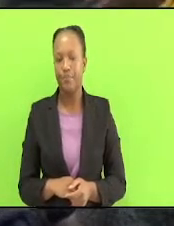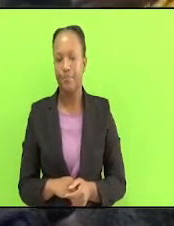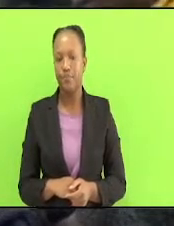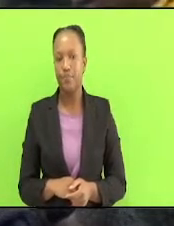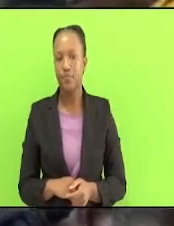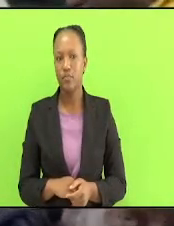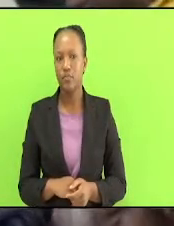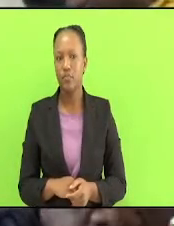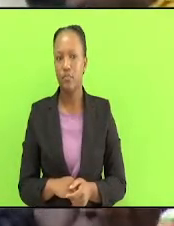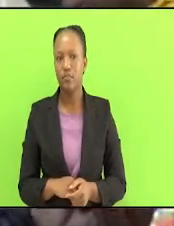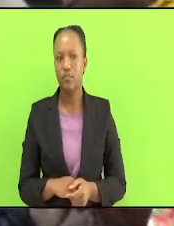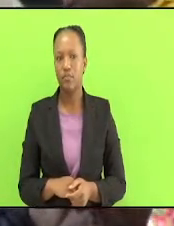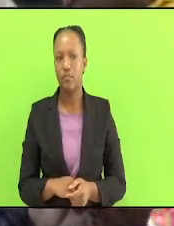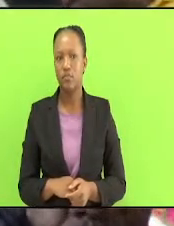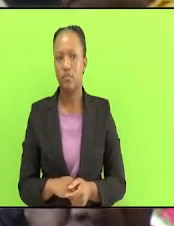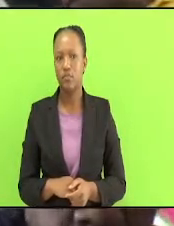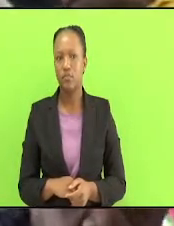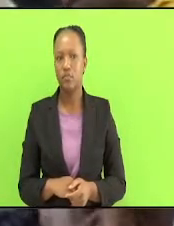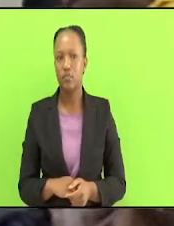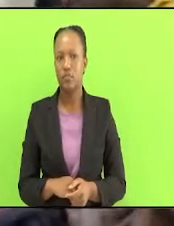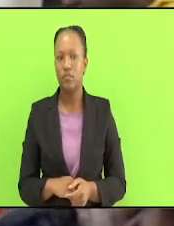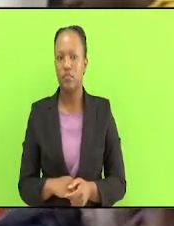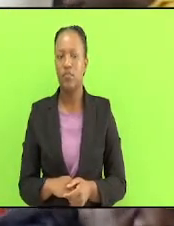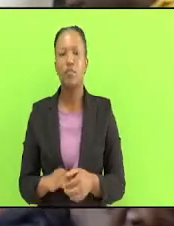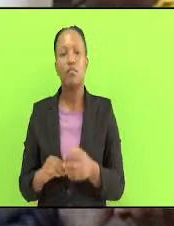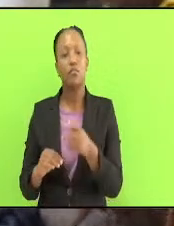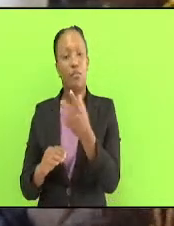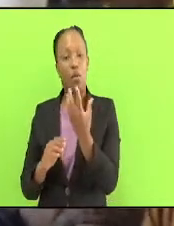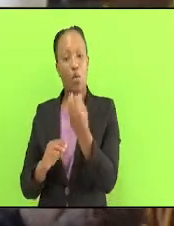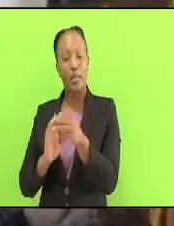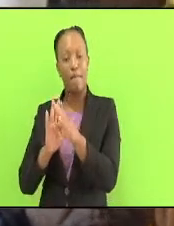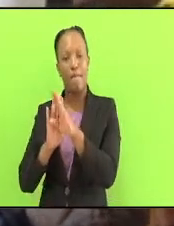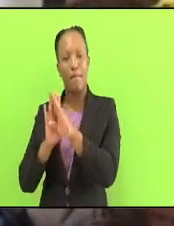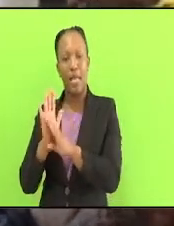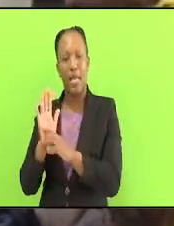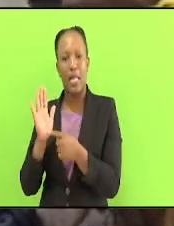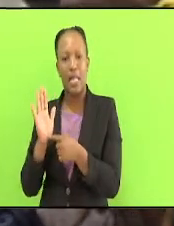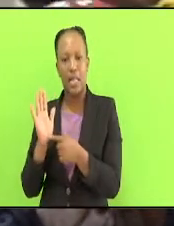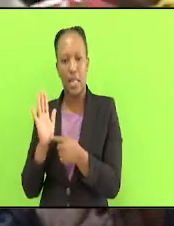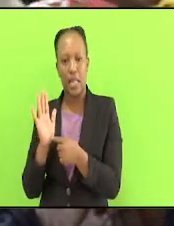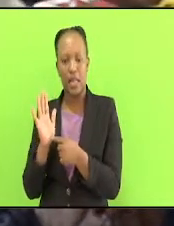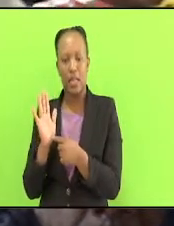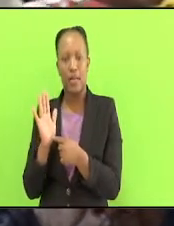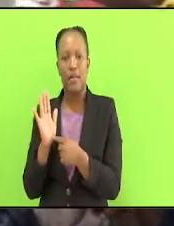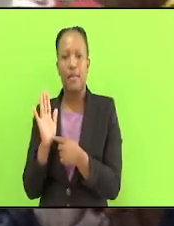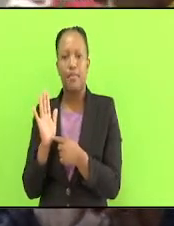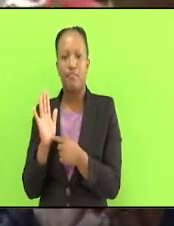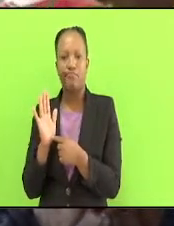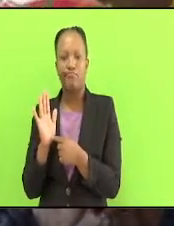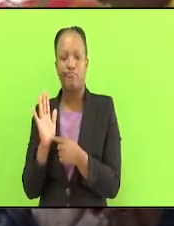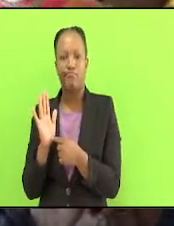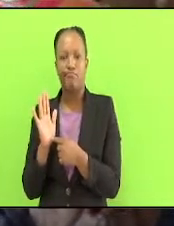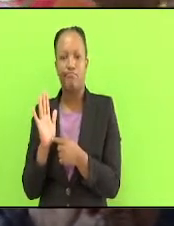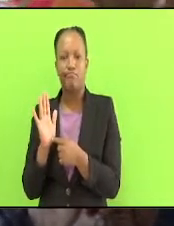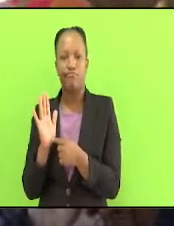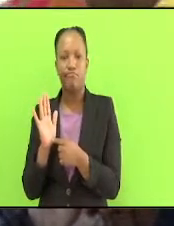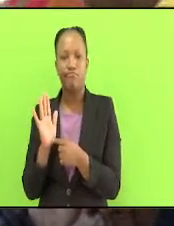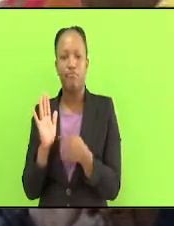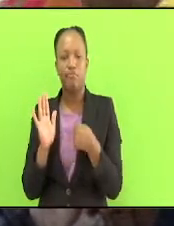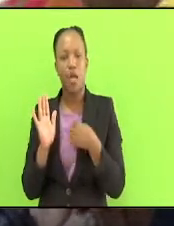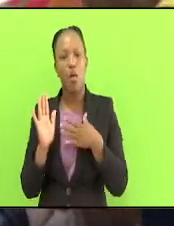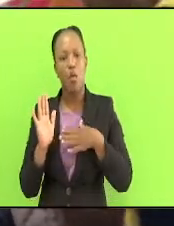Ka molaotheo o, So with this bill, ne nka rata gore maloko a rona a